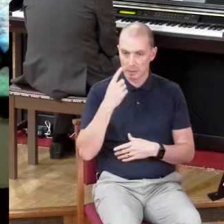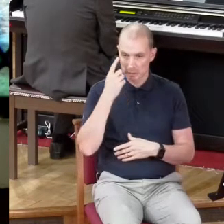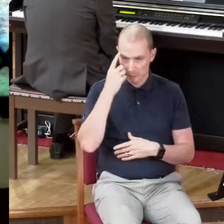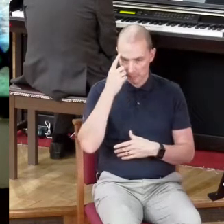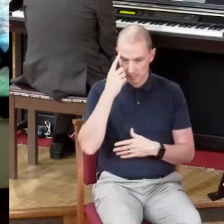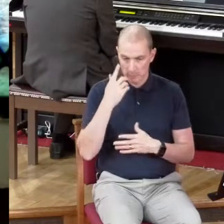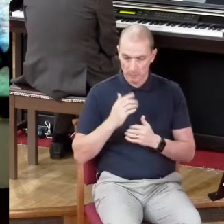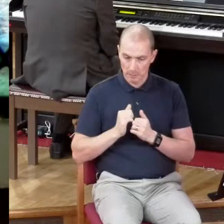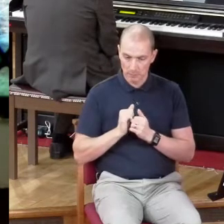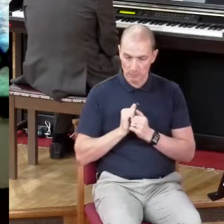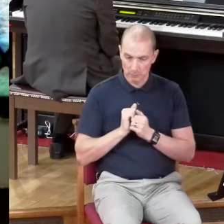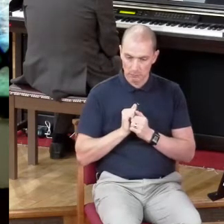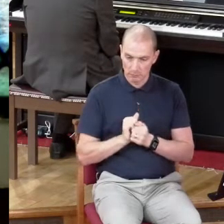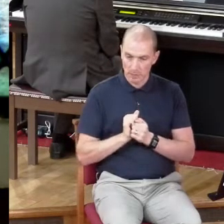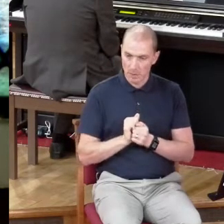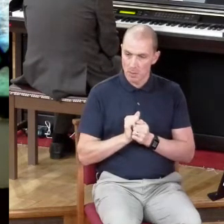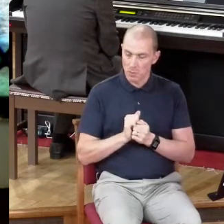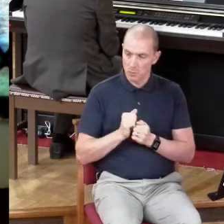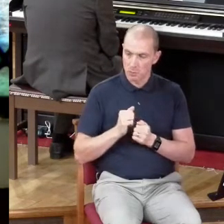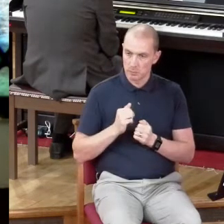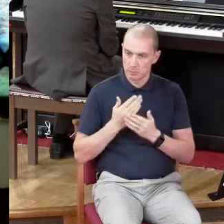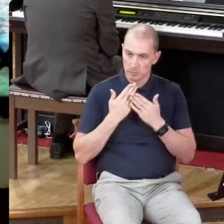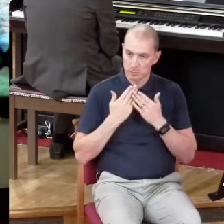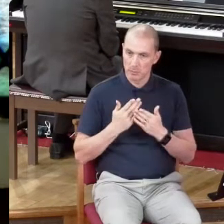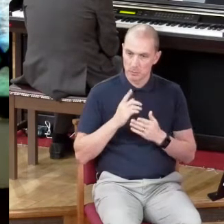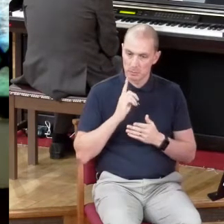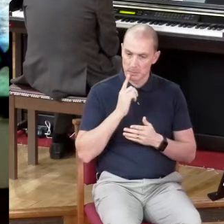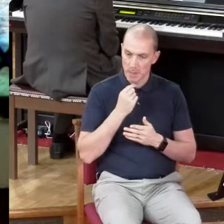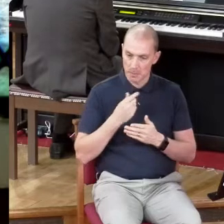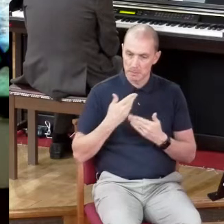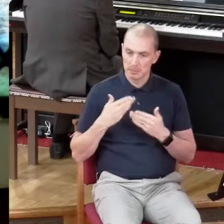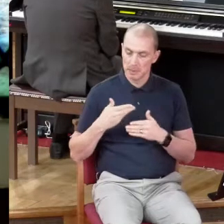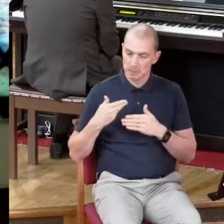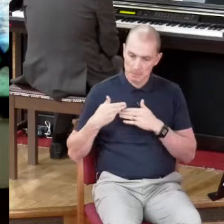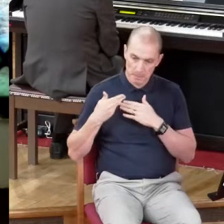the years. Those who have worked hard and often against